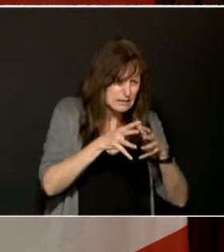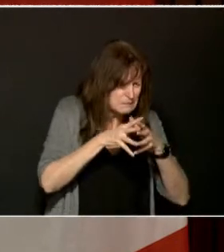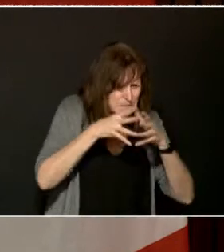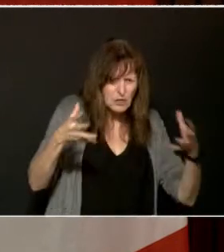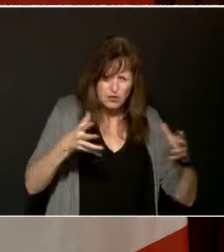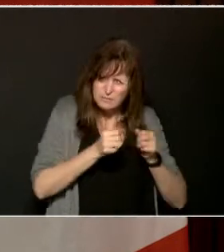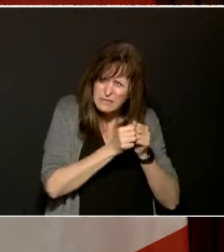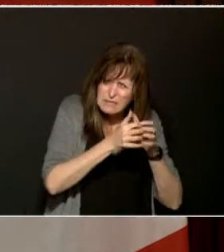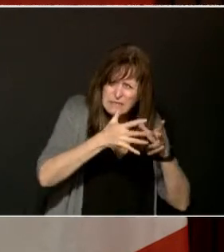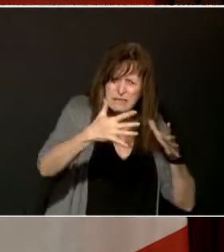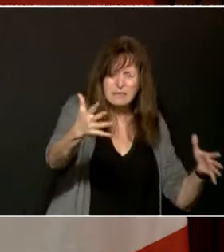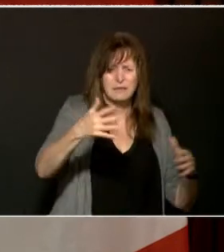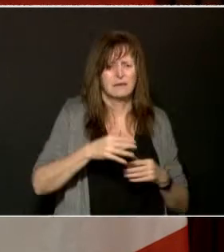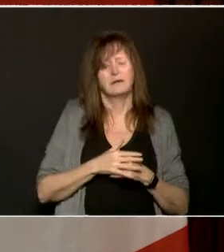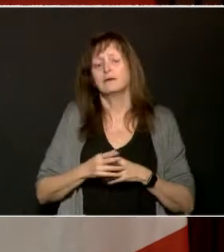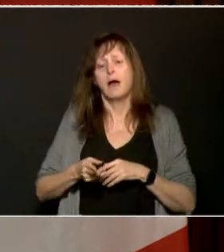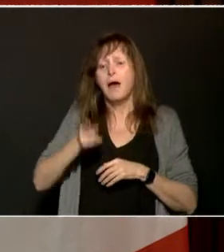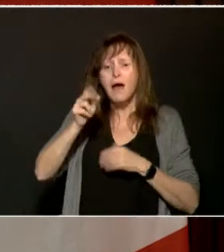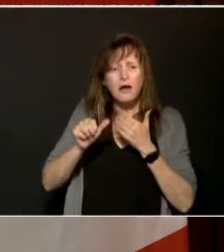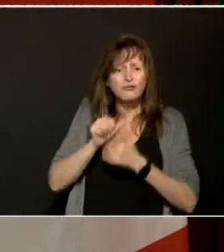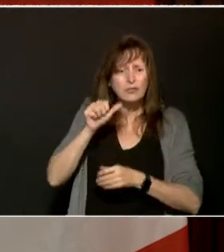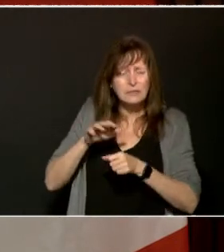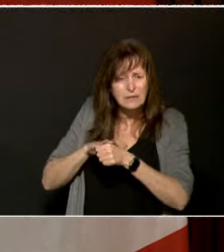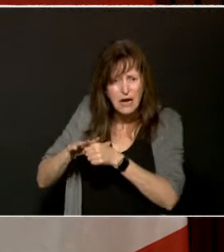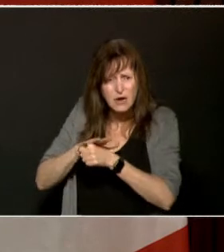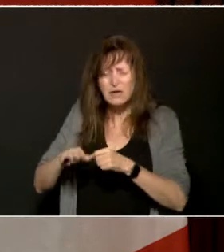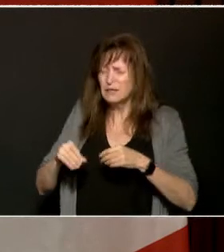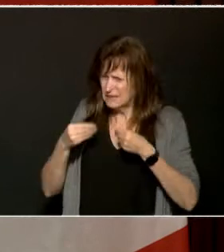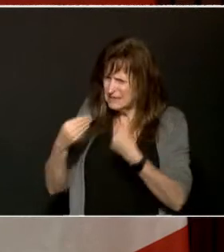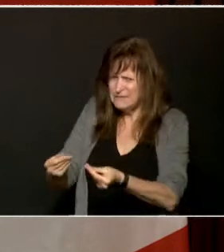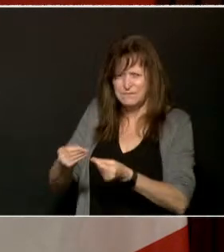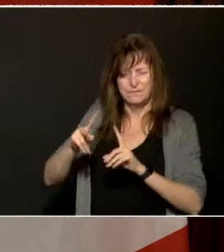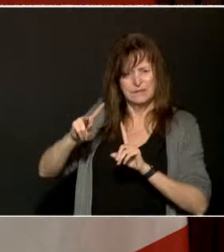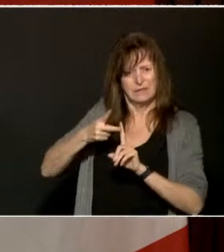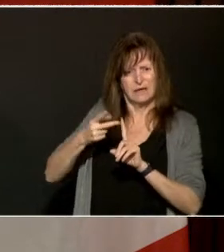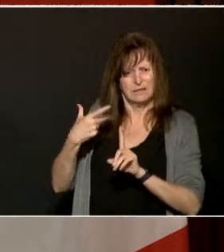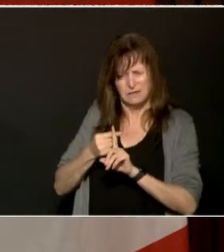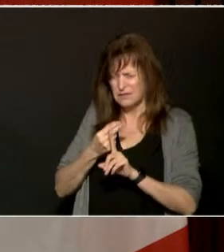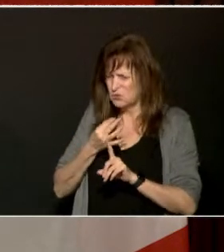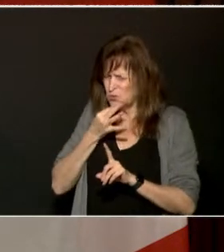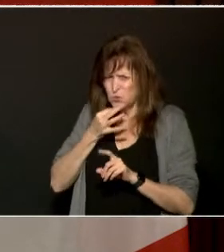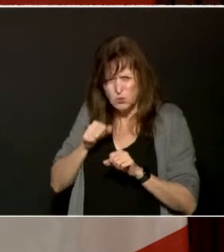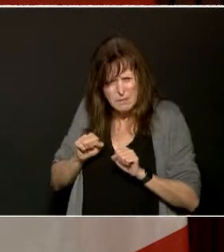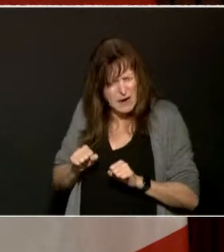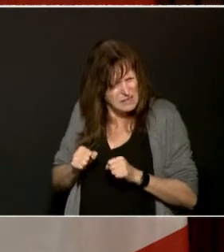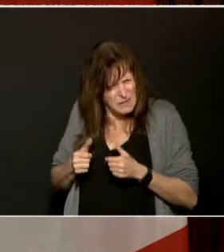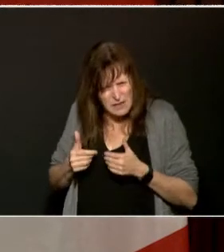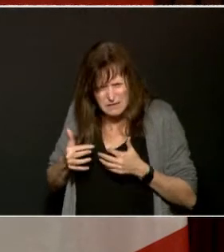dose as quickly as we can, so that we don't have places of vulnerability like the UK has.